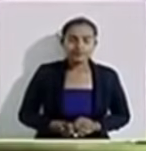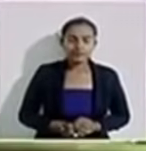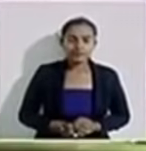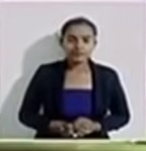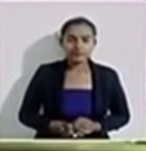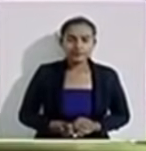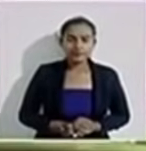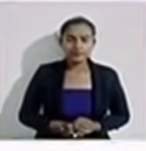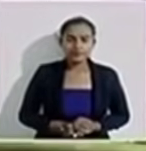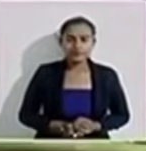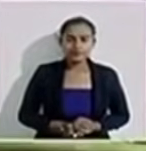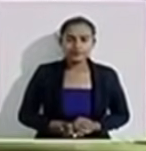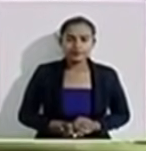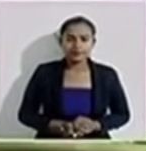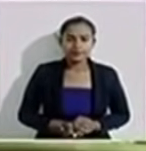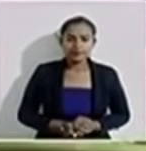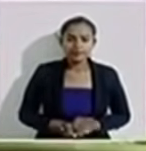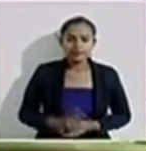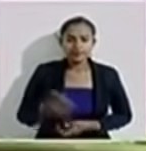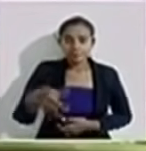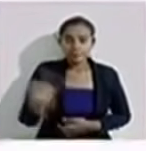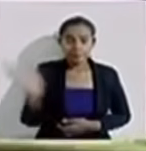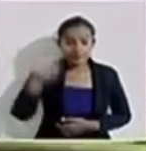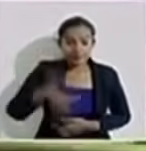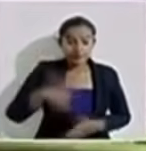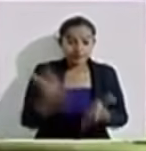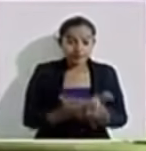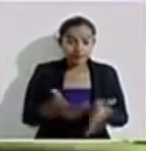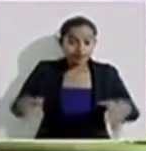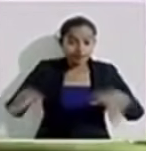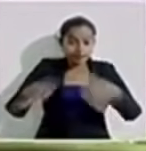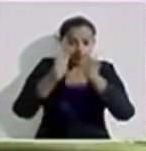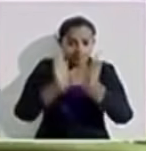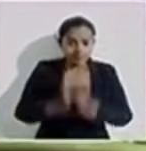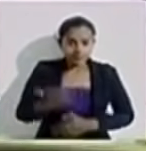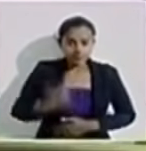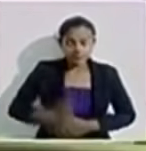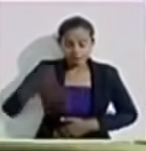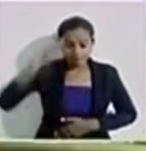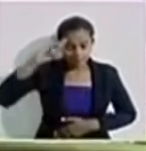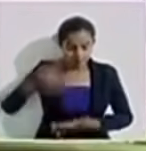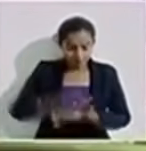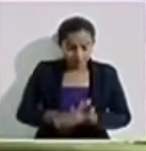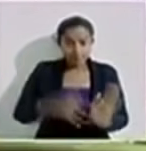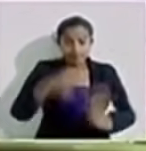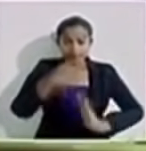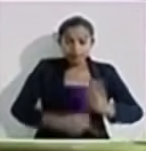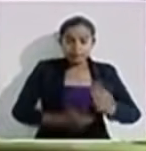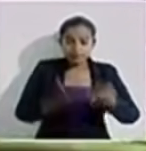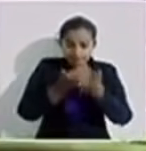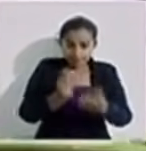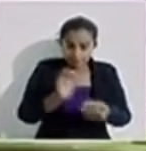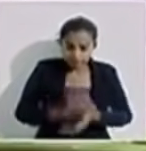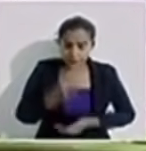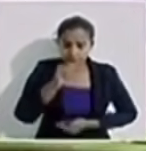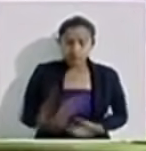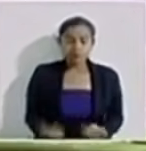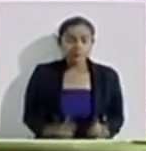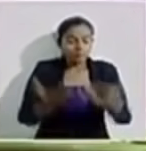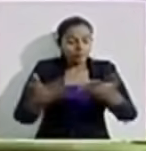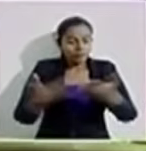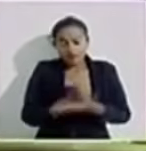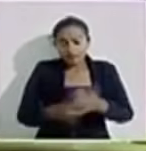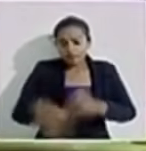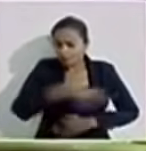pledged at the Ruanveli Saya back then to preserve national assets, flora and fauna, lands and every other resource. But the very